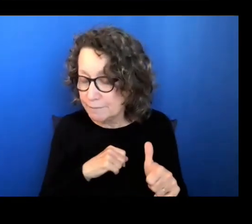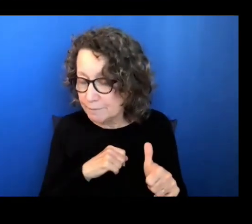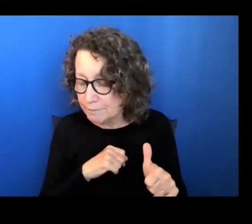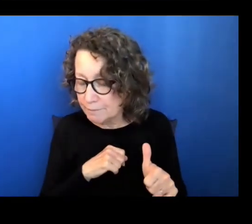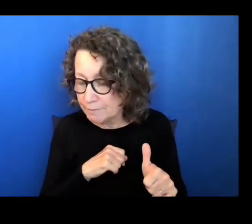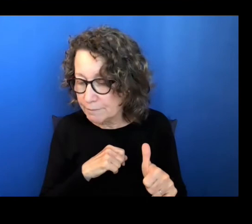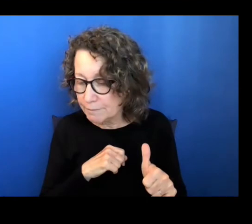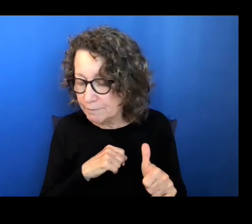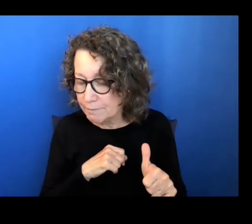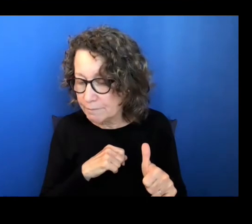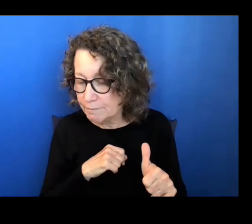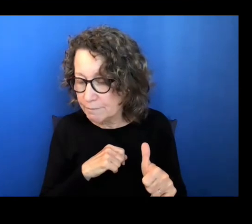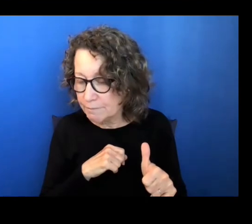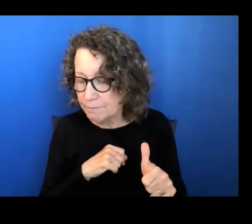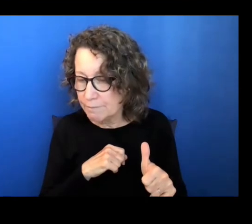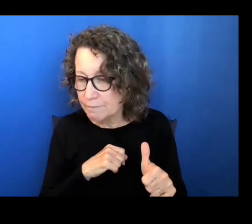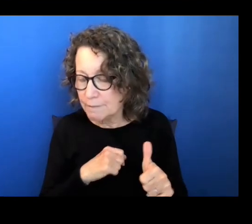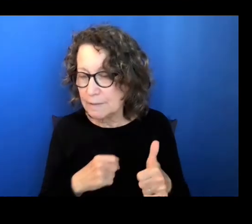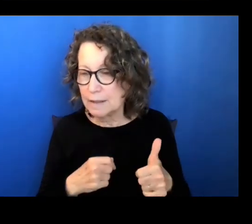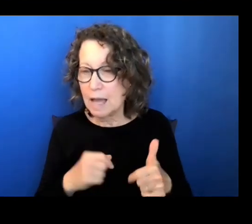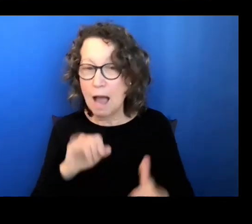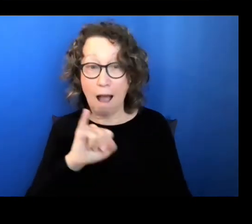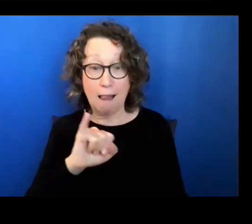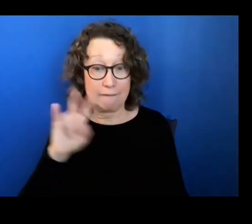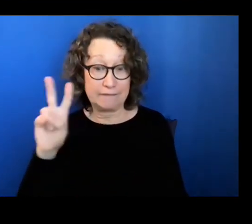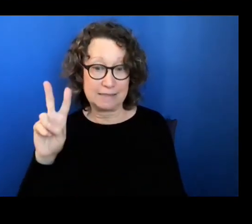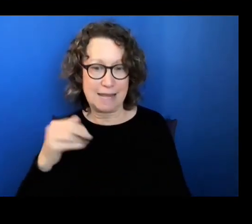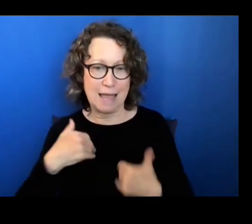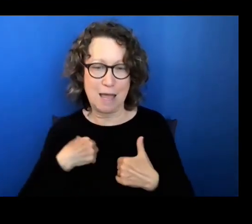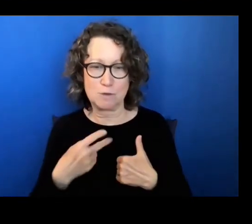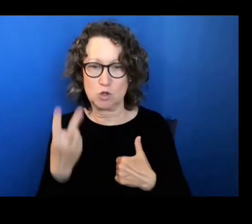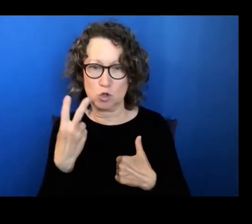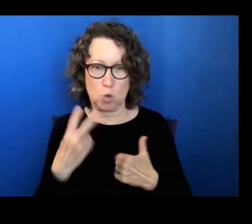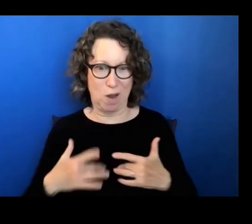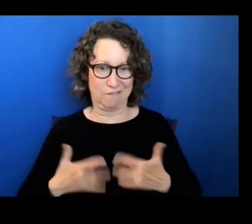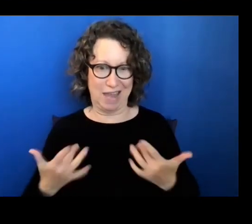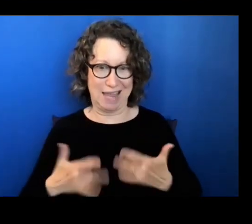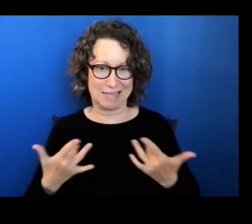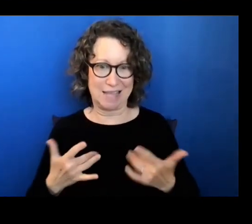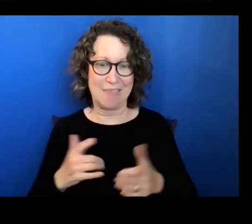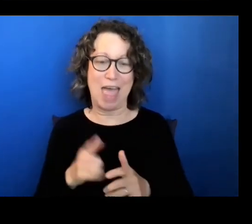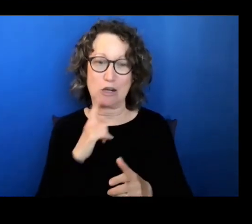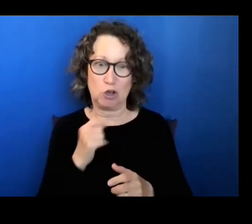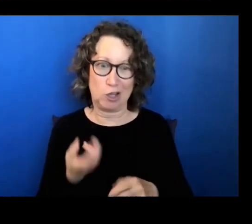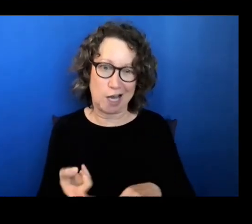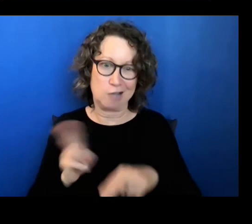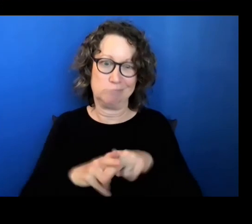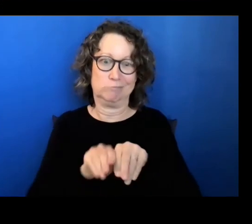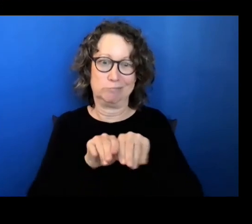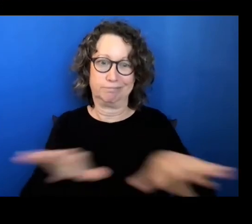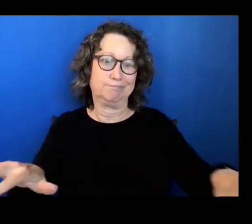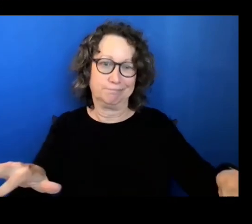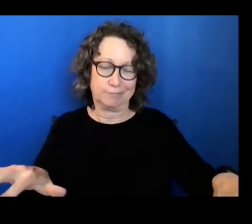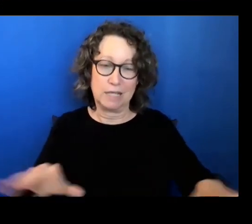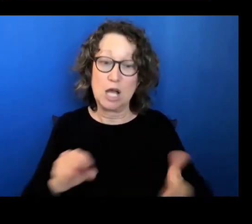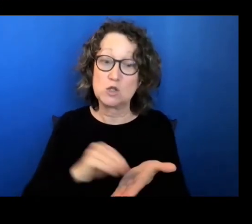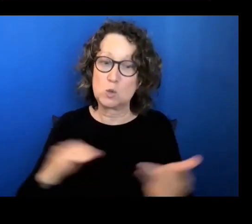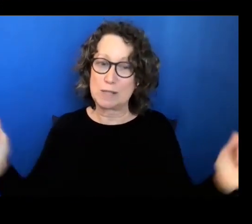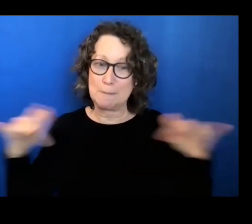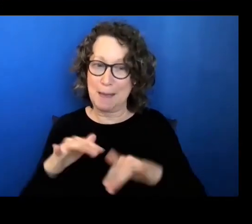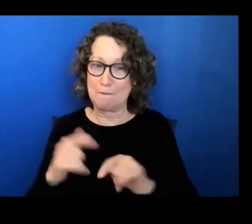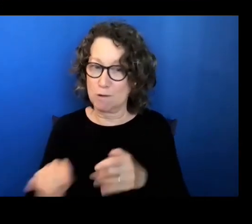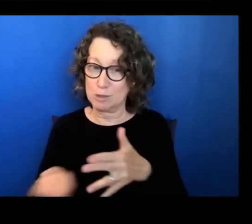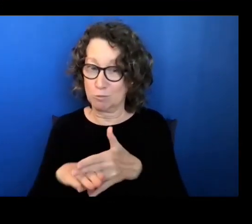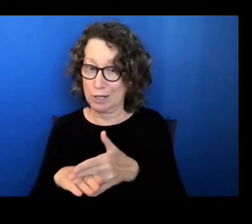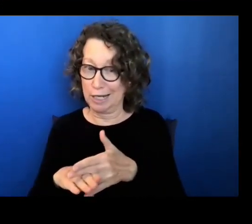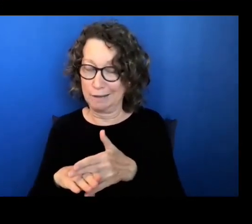is about the fact that Isla Vista has two potential events that could increase transmission, which is students coming back from spring